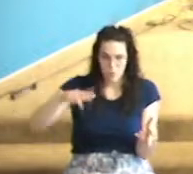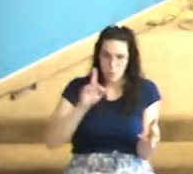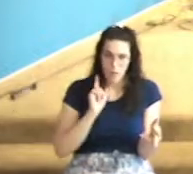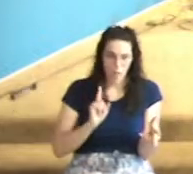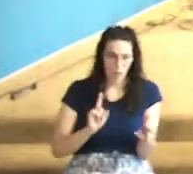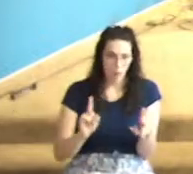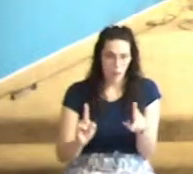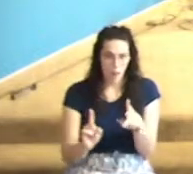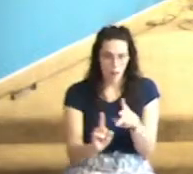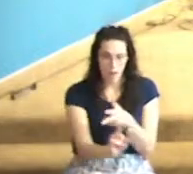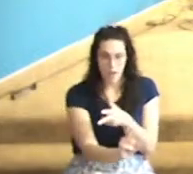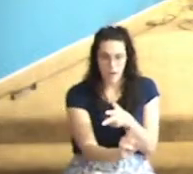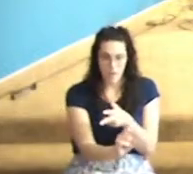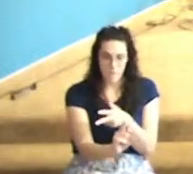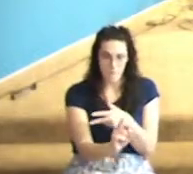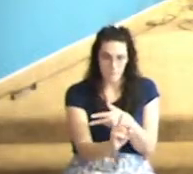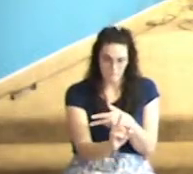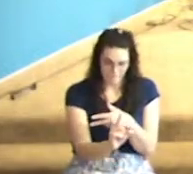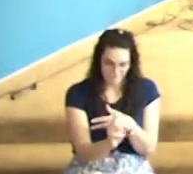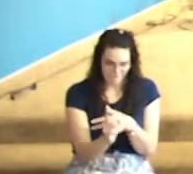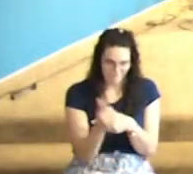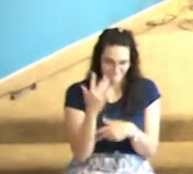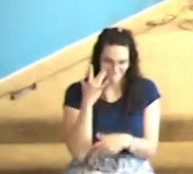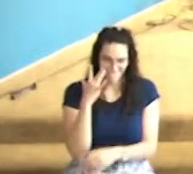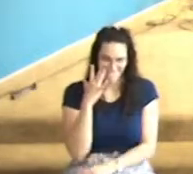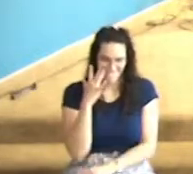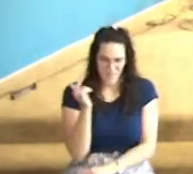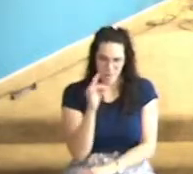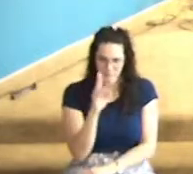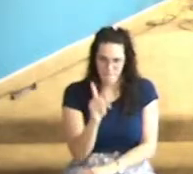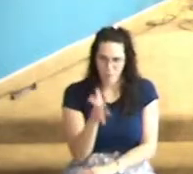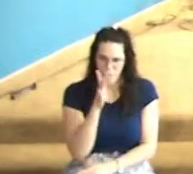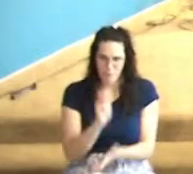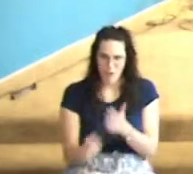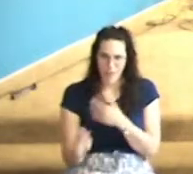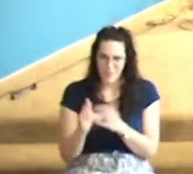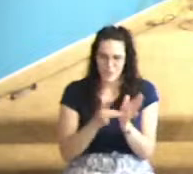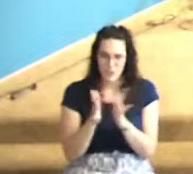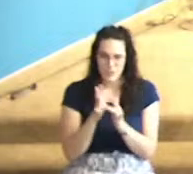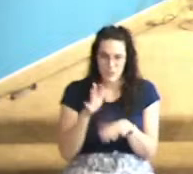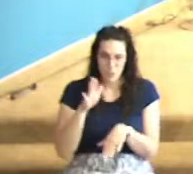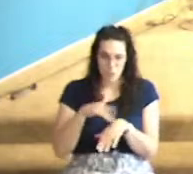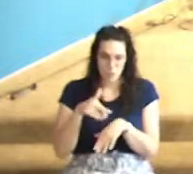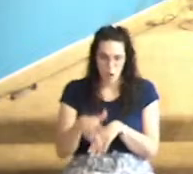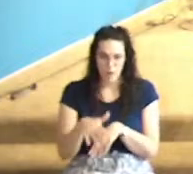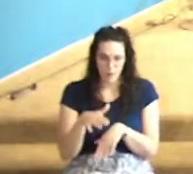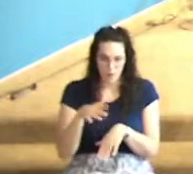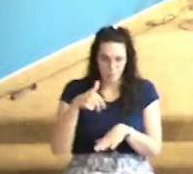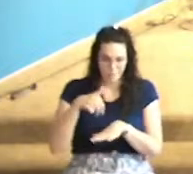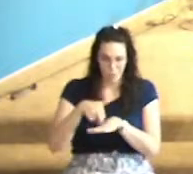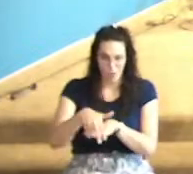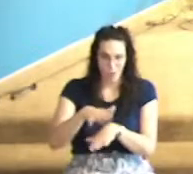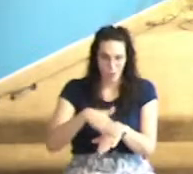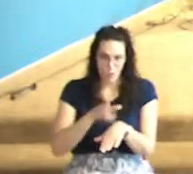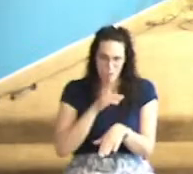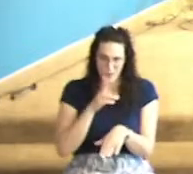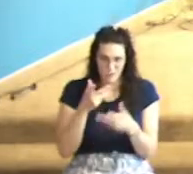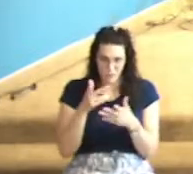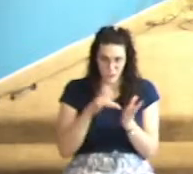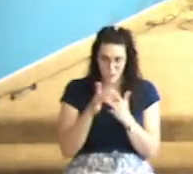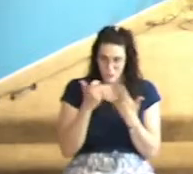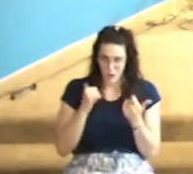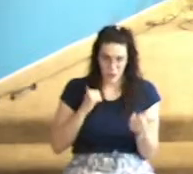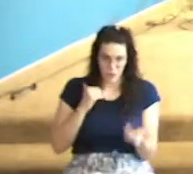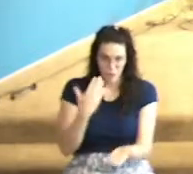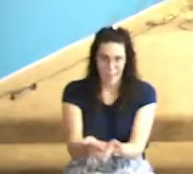them. Why would Mark write that Jesus is walking on the water? Is Jesus trying to outrun them to the